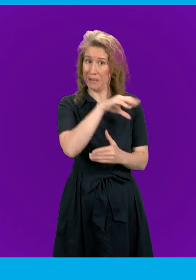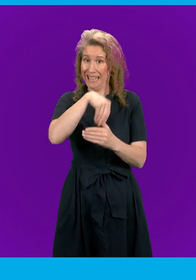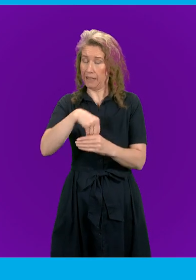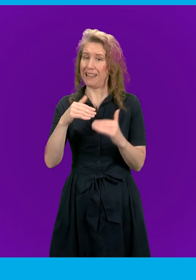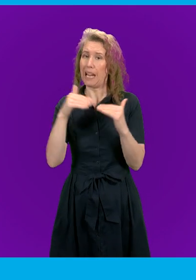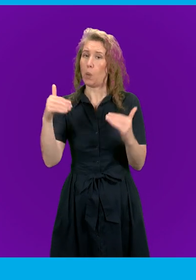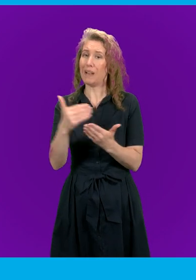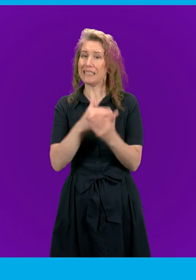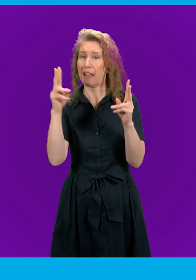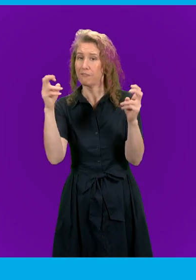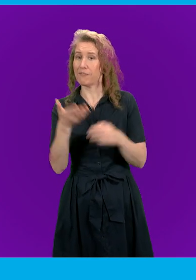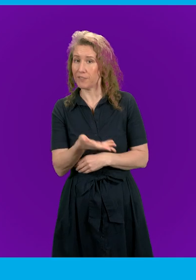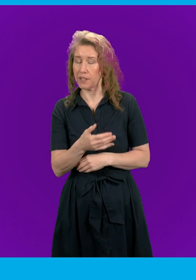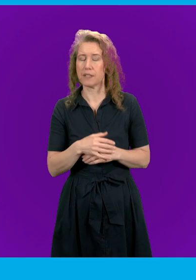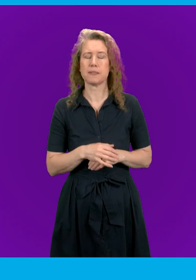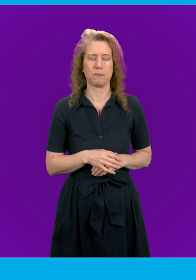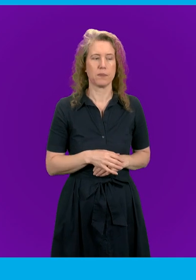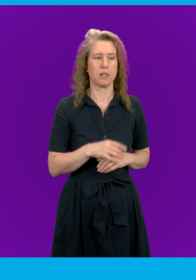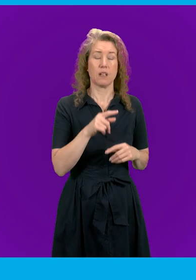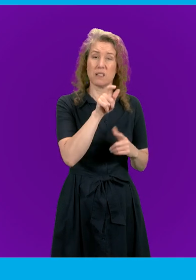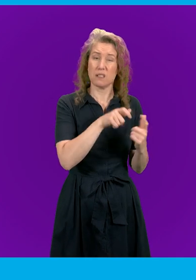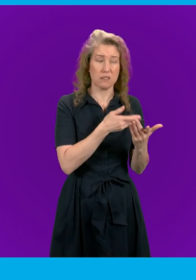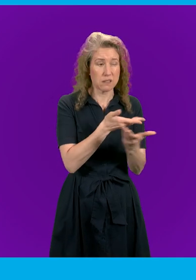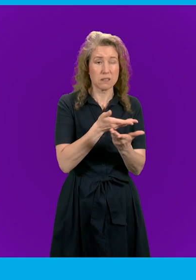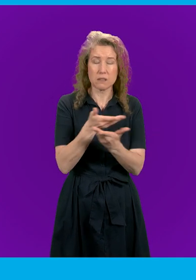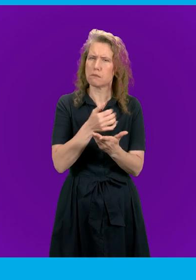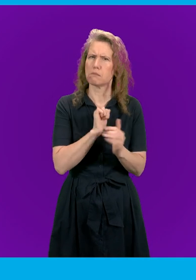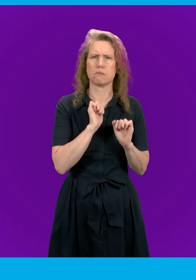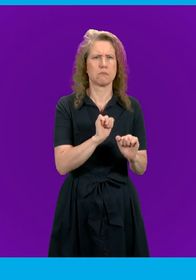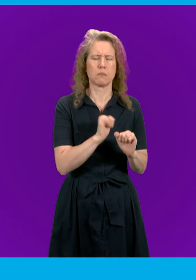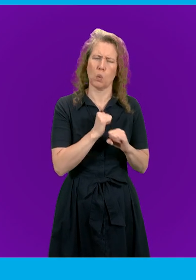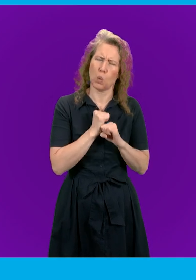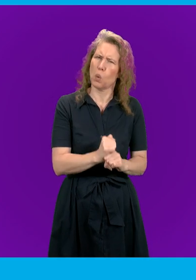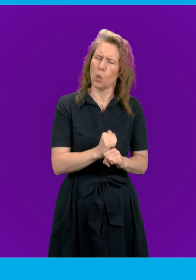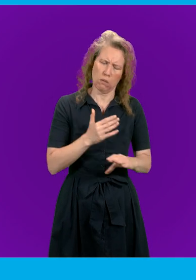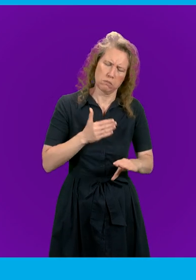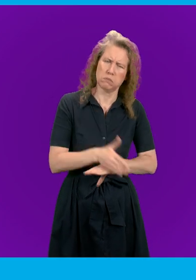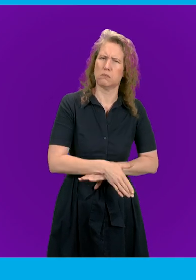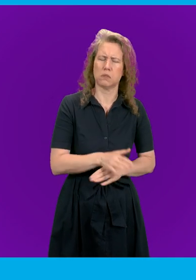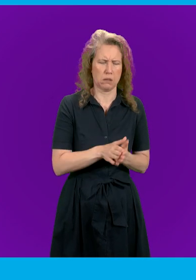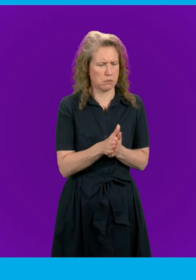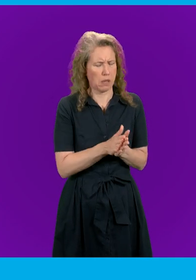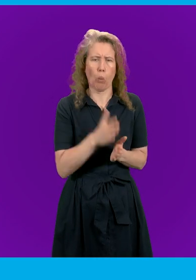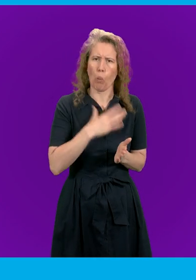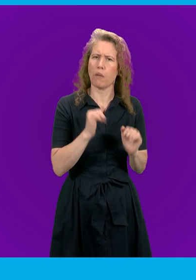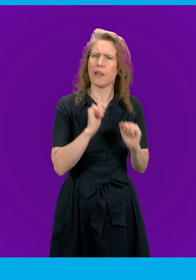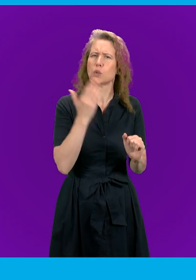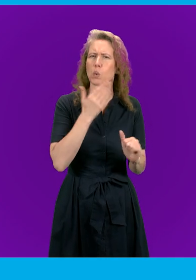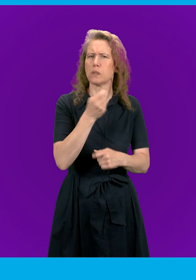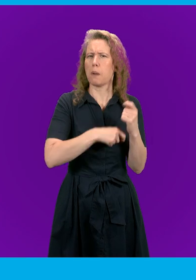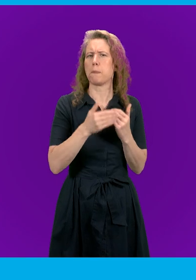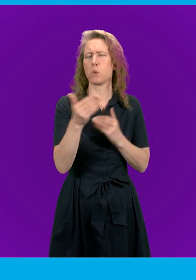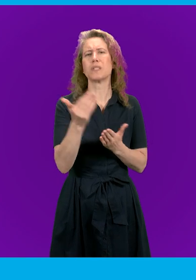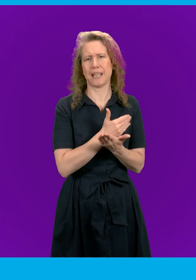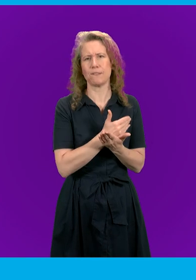Safe at School. And the people I talk to are extremely dedicated and really want to make their school a safer